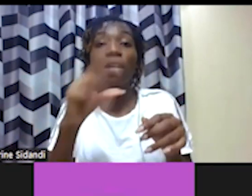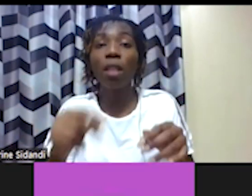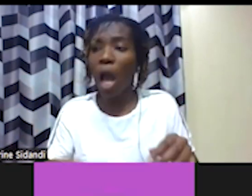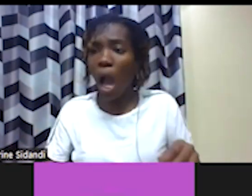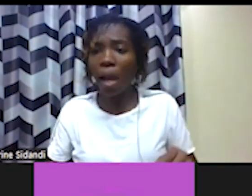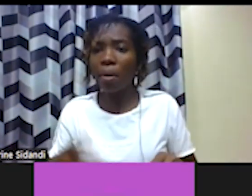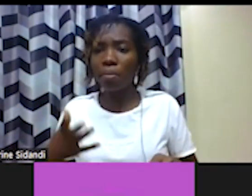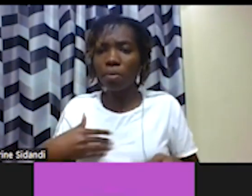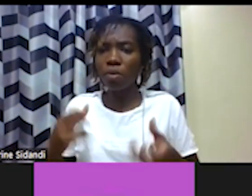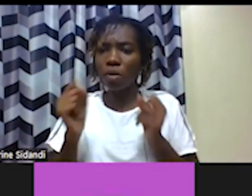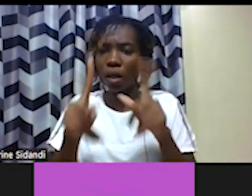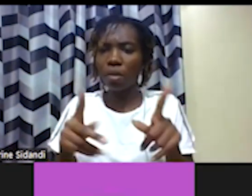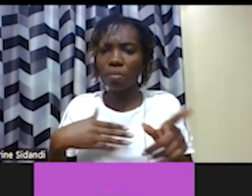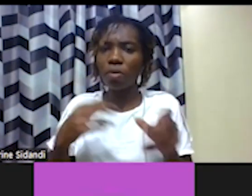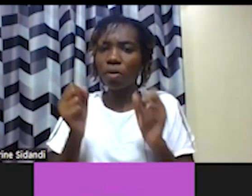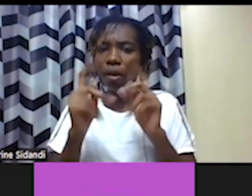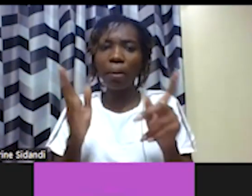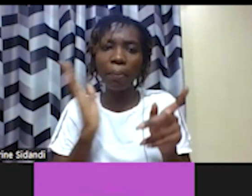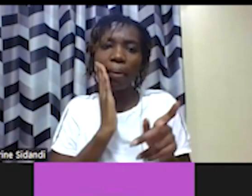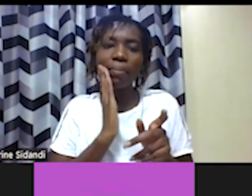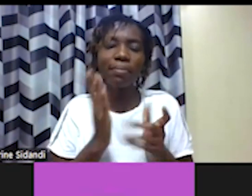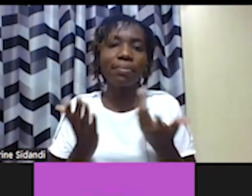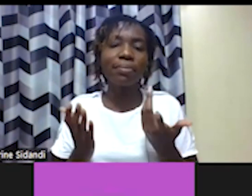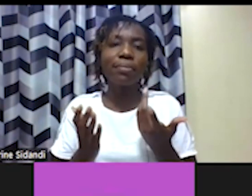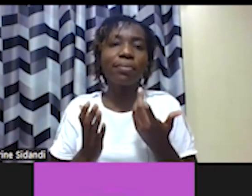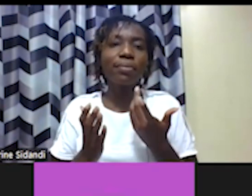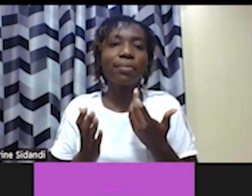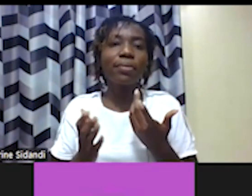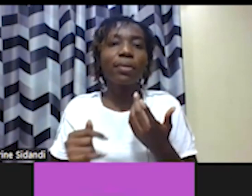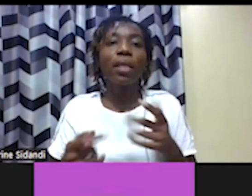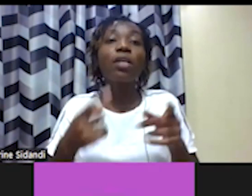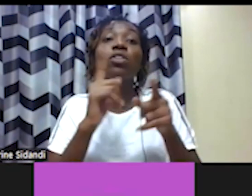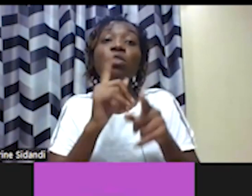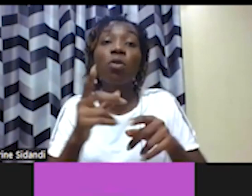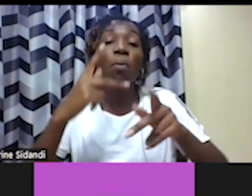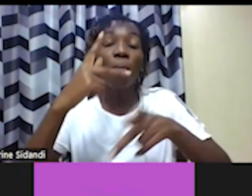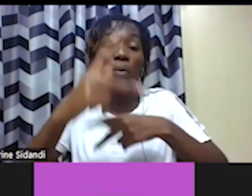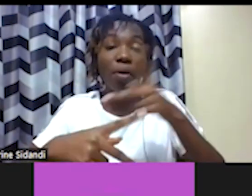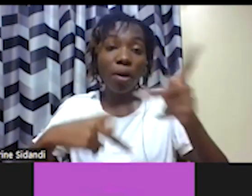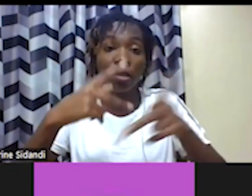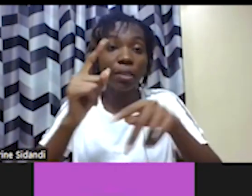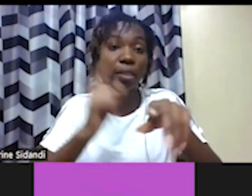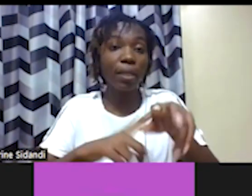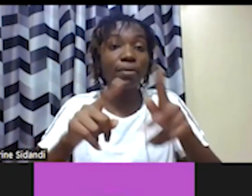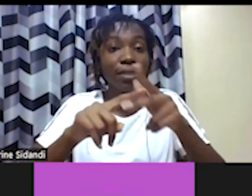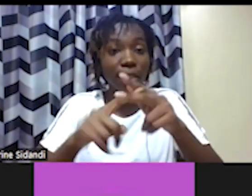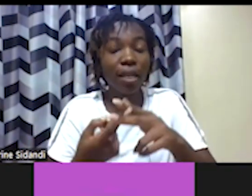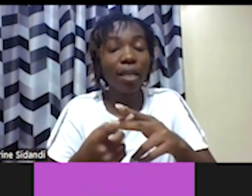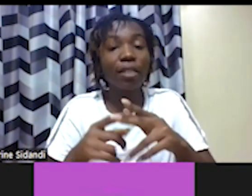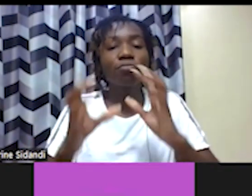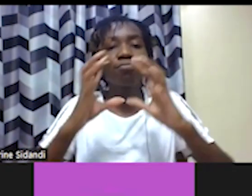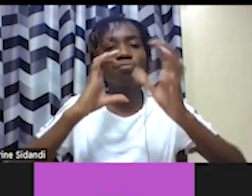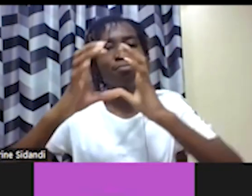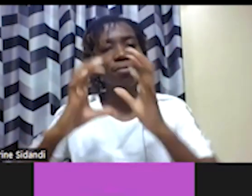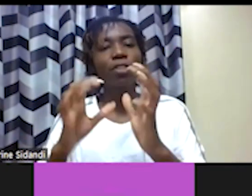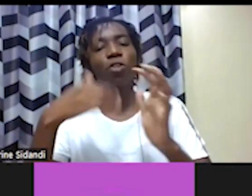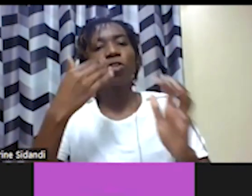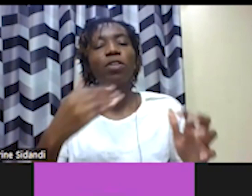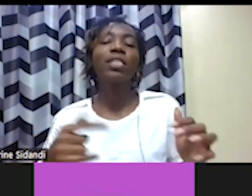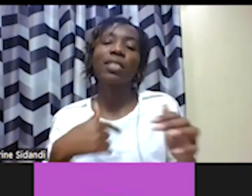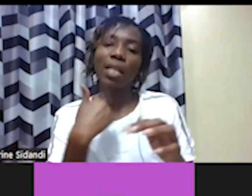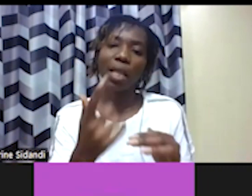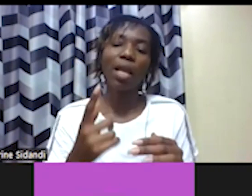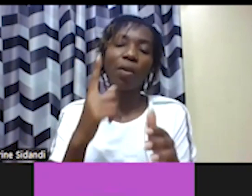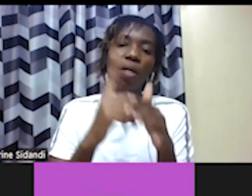okay, mom. Yeah. So in the process, we start a conversation. They tell me how their day was.